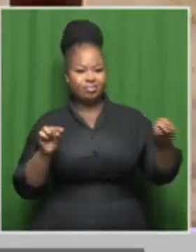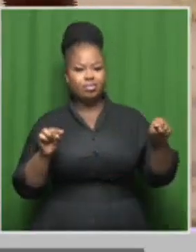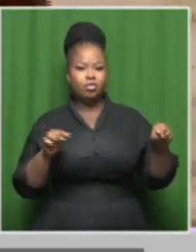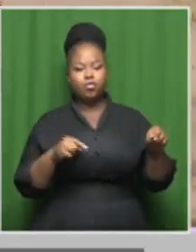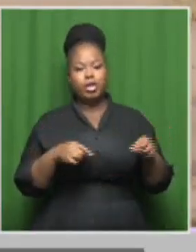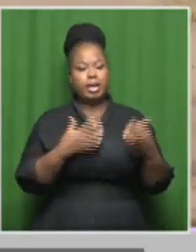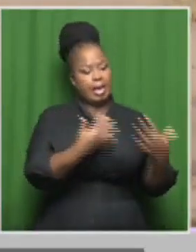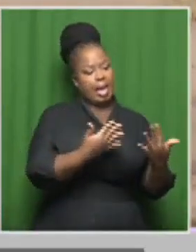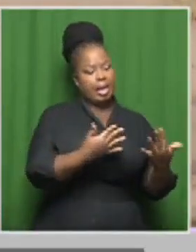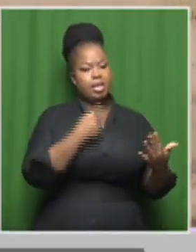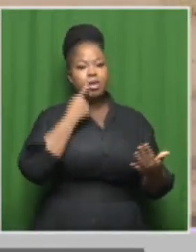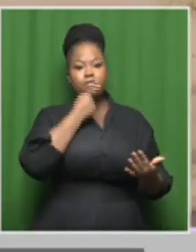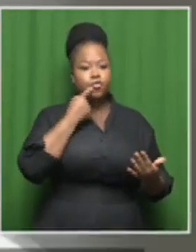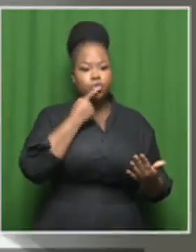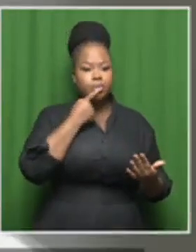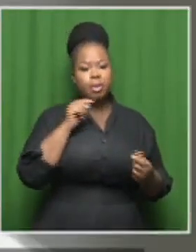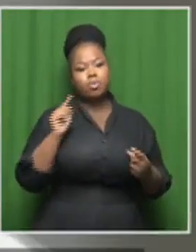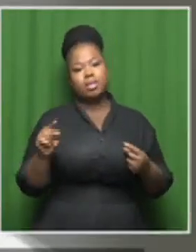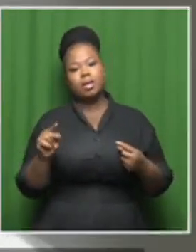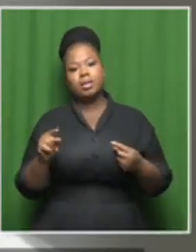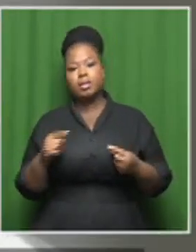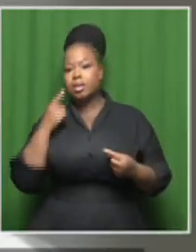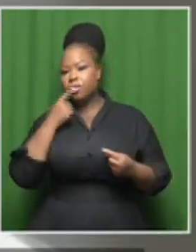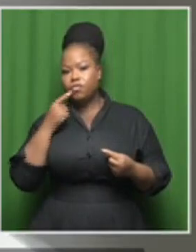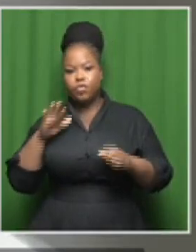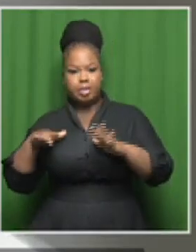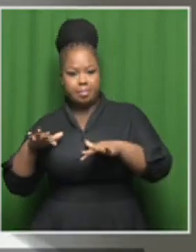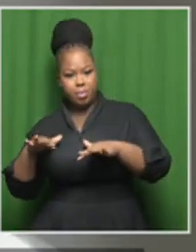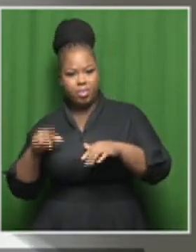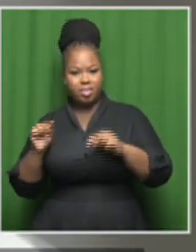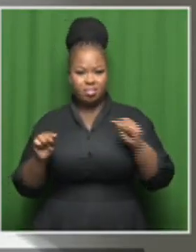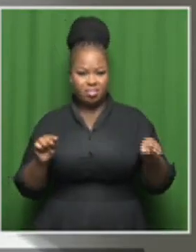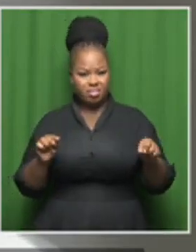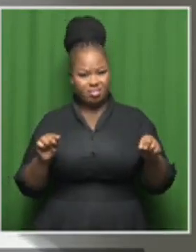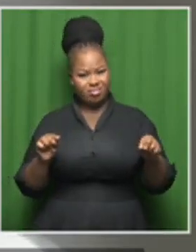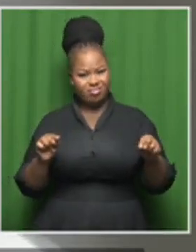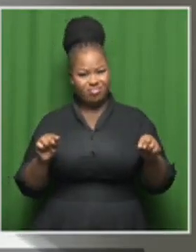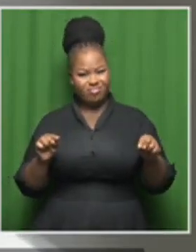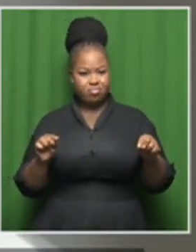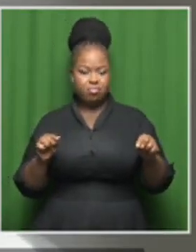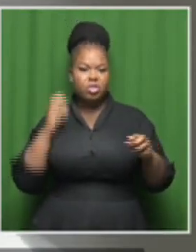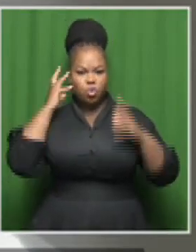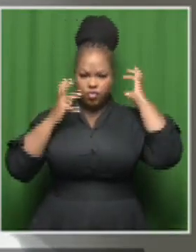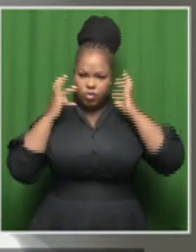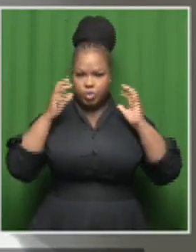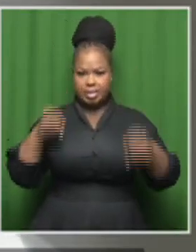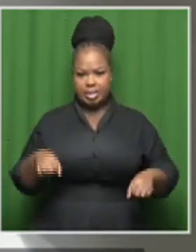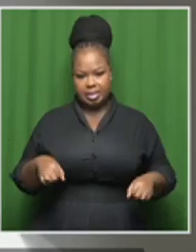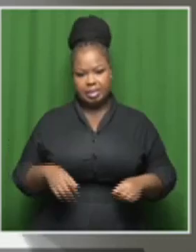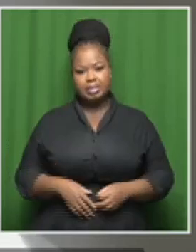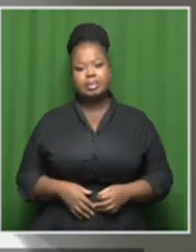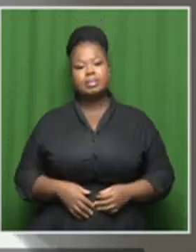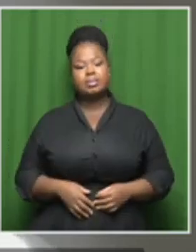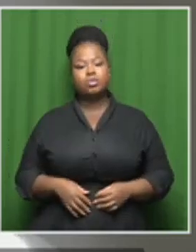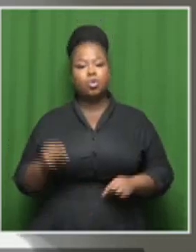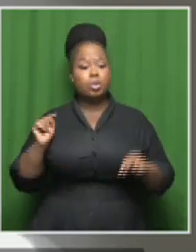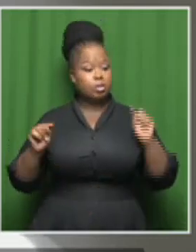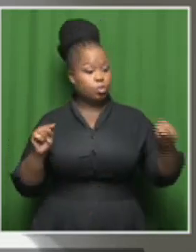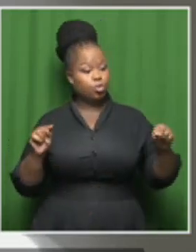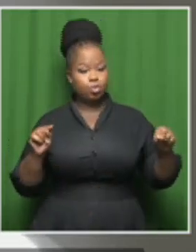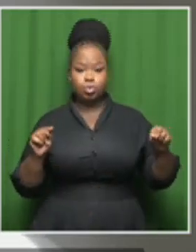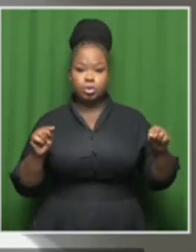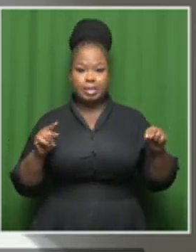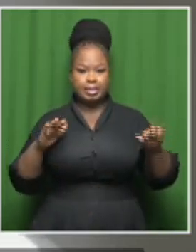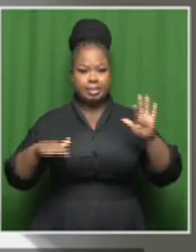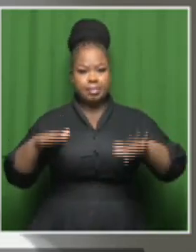All right, yes, that is quite a common misconception. It is quite confusing, in fact. Yeah. The only similarities would